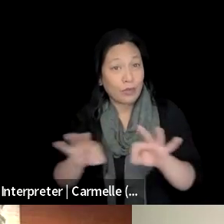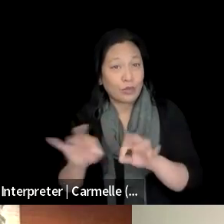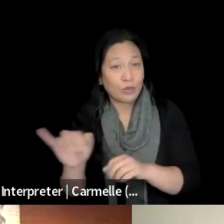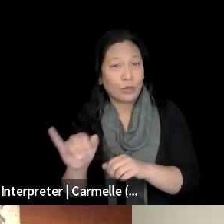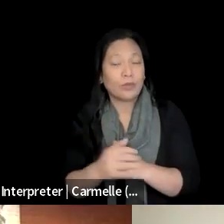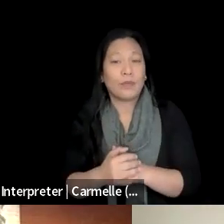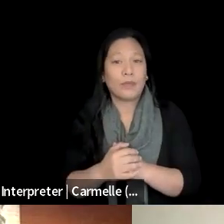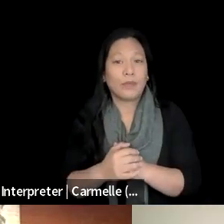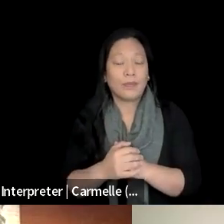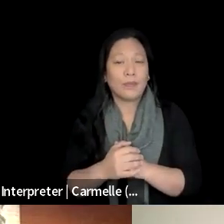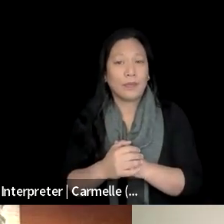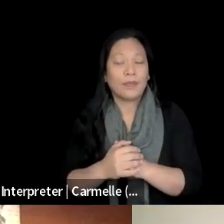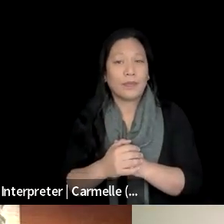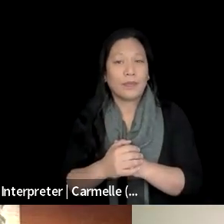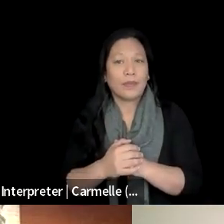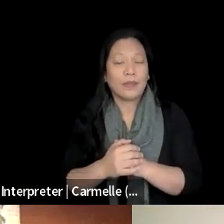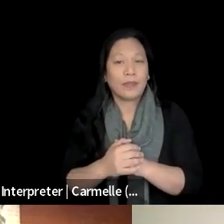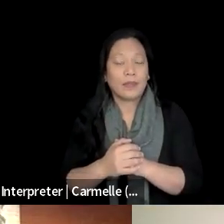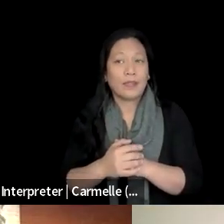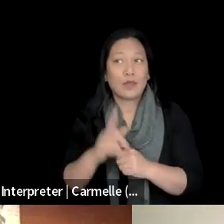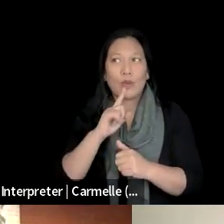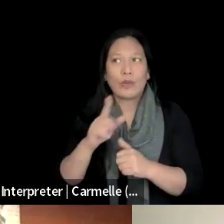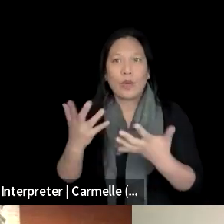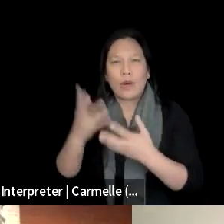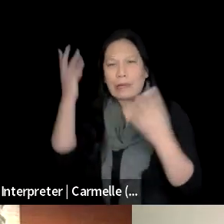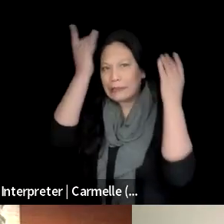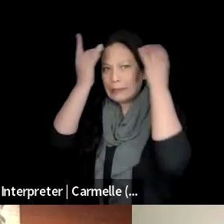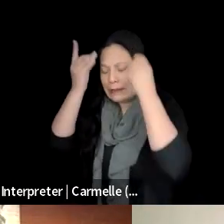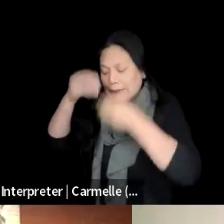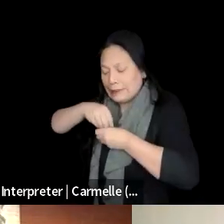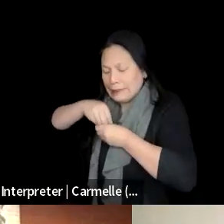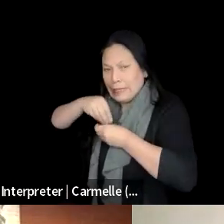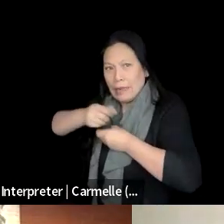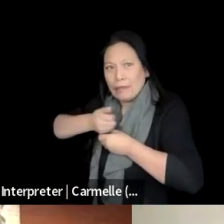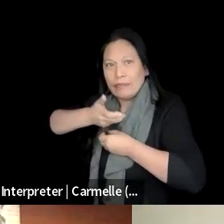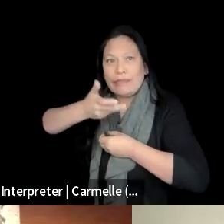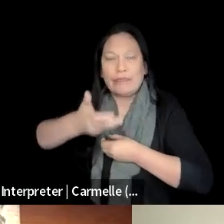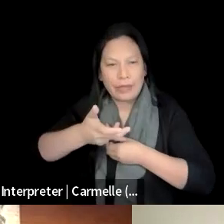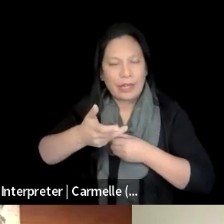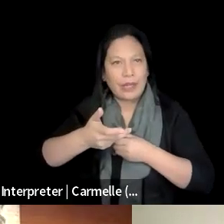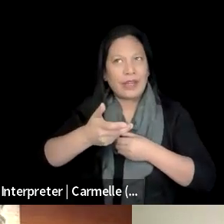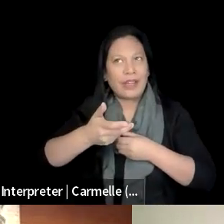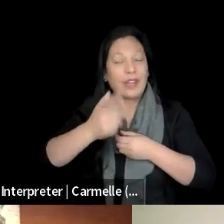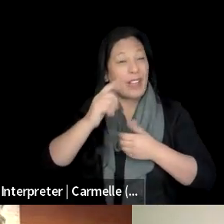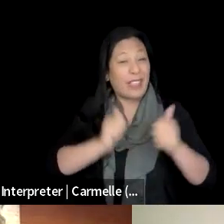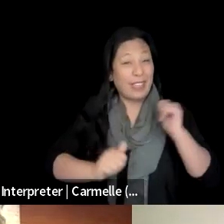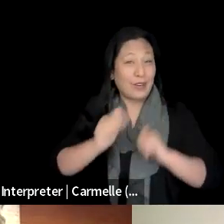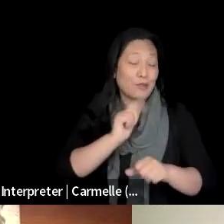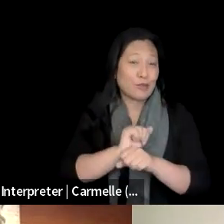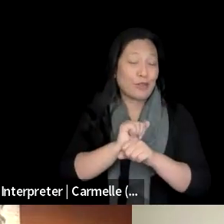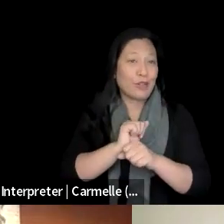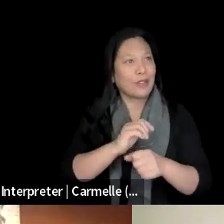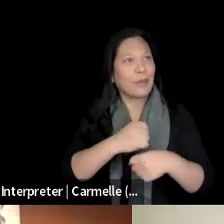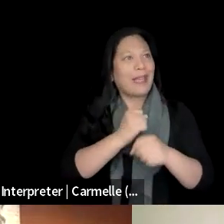Fundamentally, we're making the invisible visible. That's what Peter Brook says the act of theater is. And so as